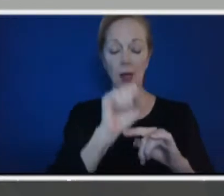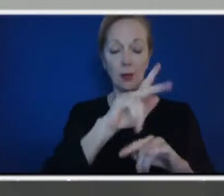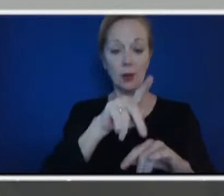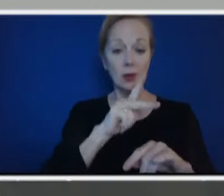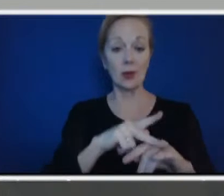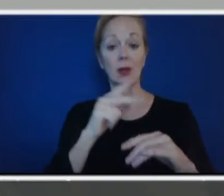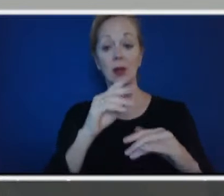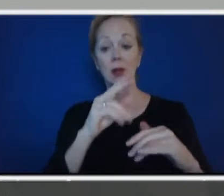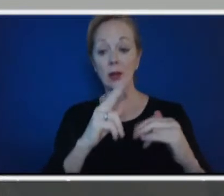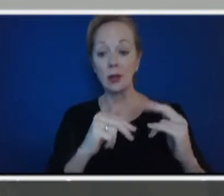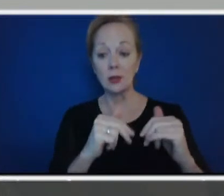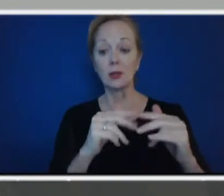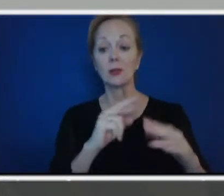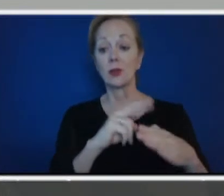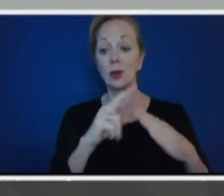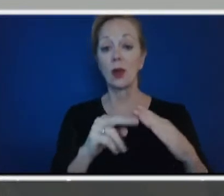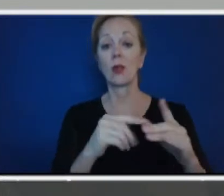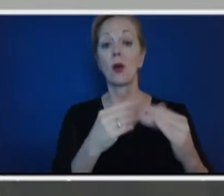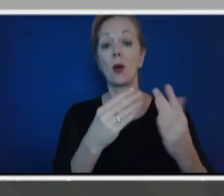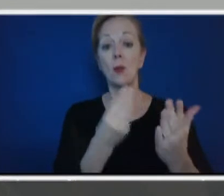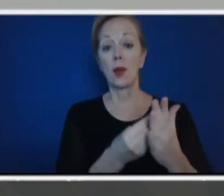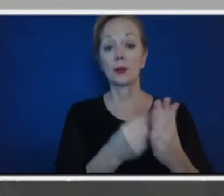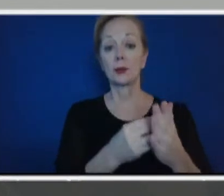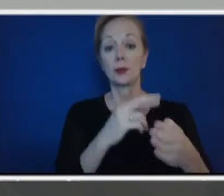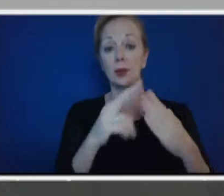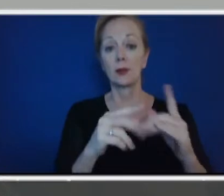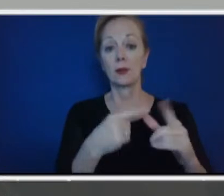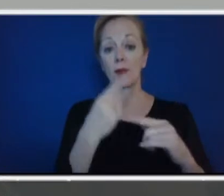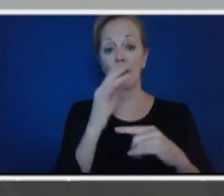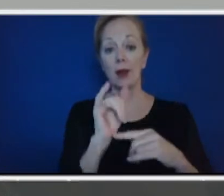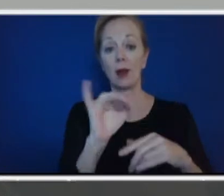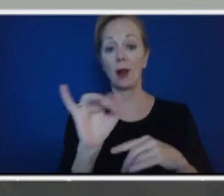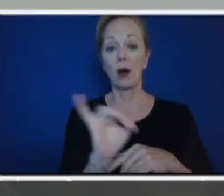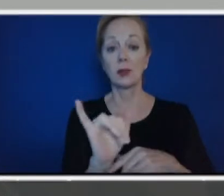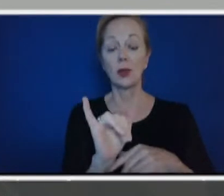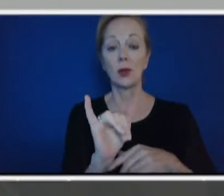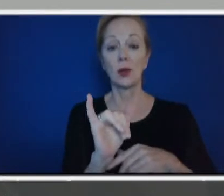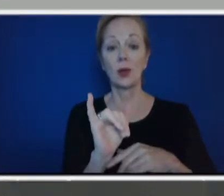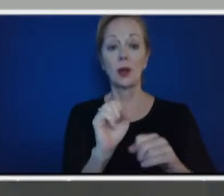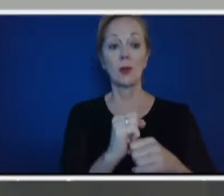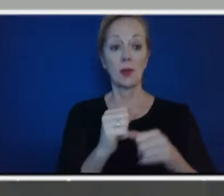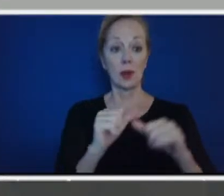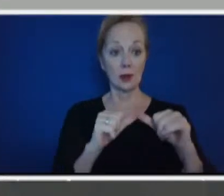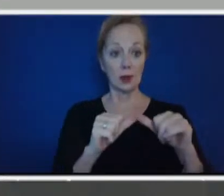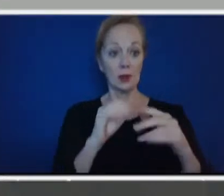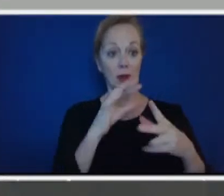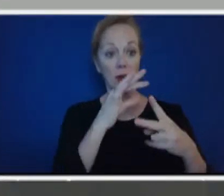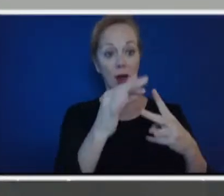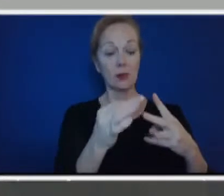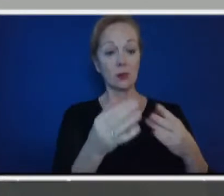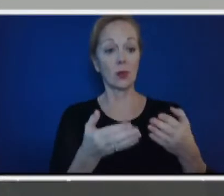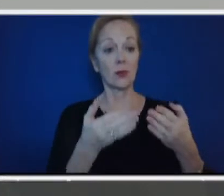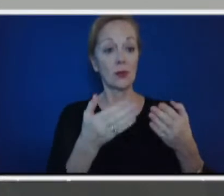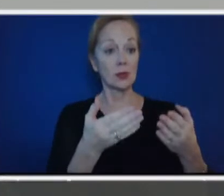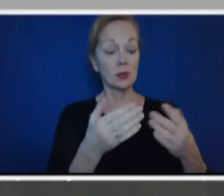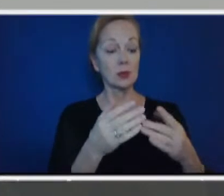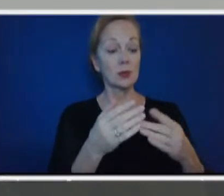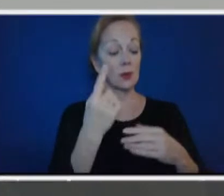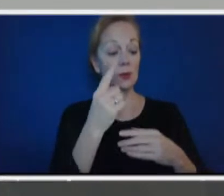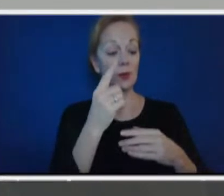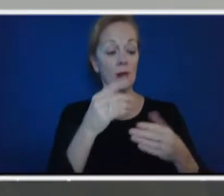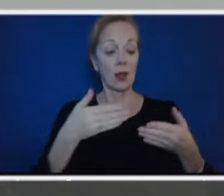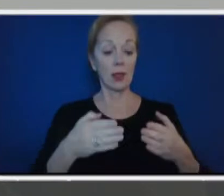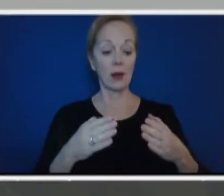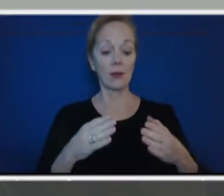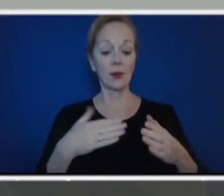construction outcomes or monetary outcomes for that, and also does maintain some of the optional provisions to allow for a